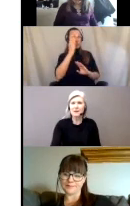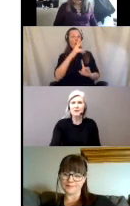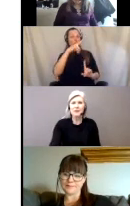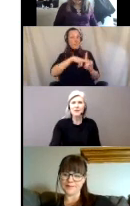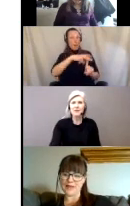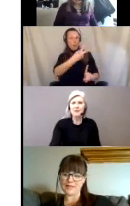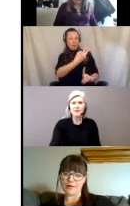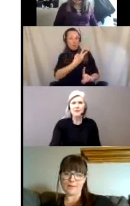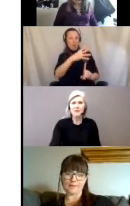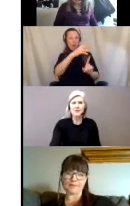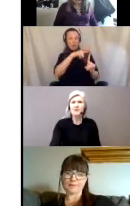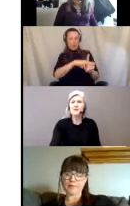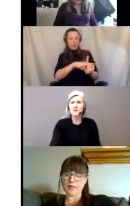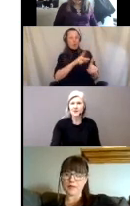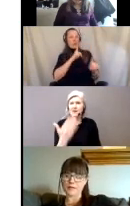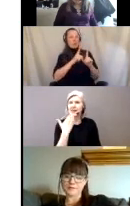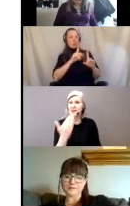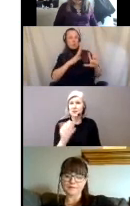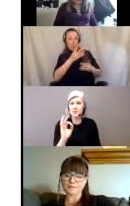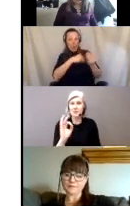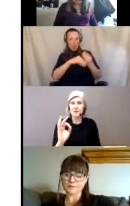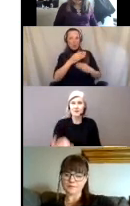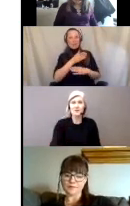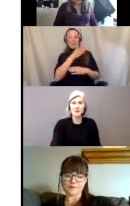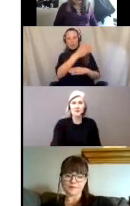Thank you. Thanks, Daryl.